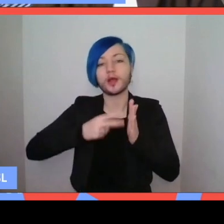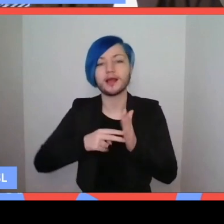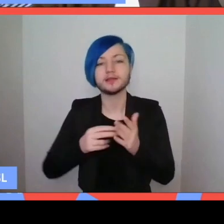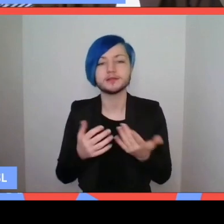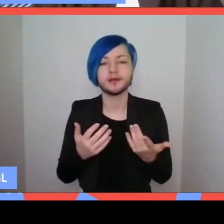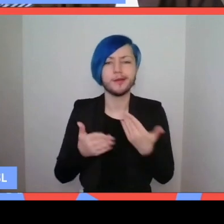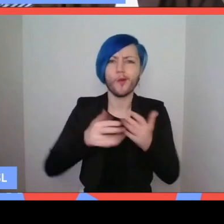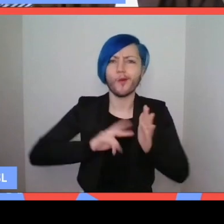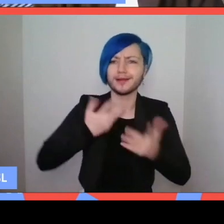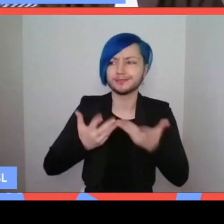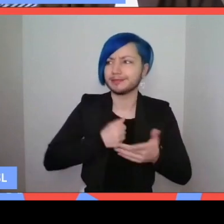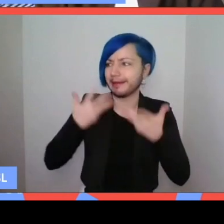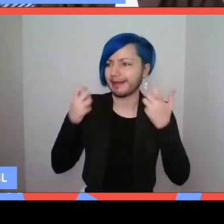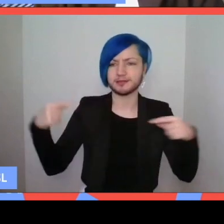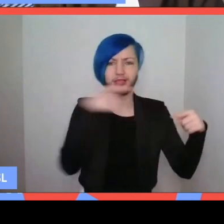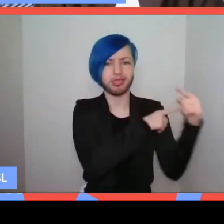cats.